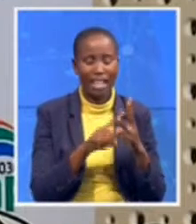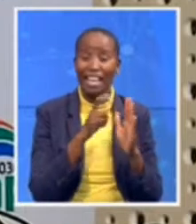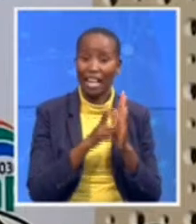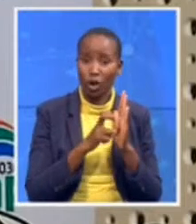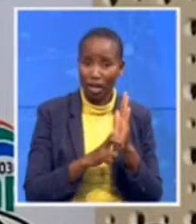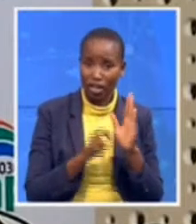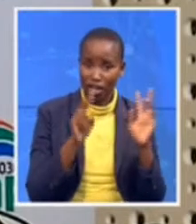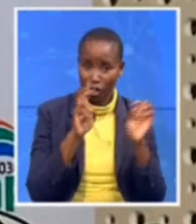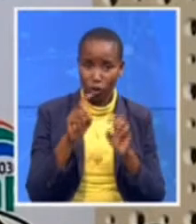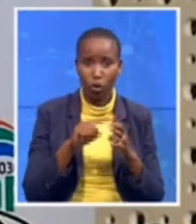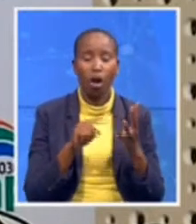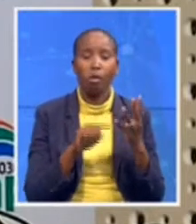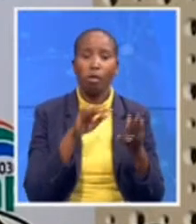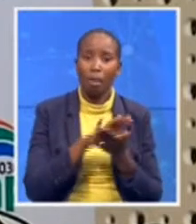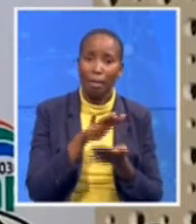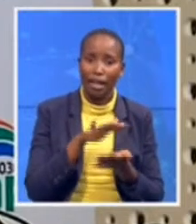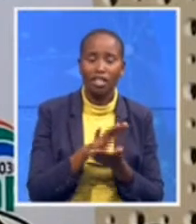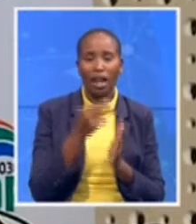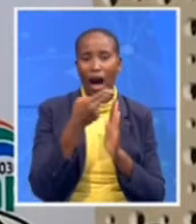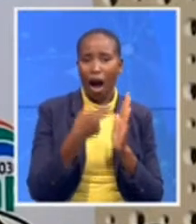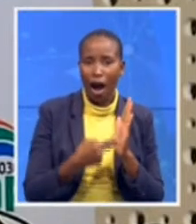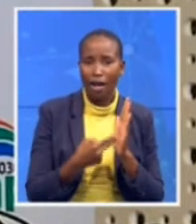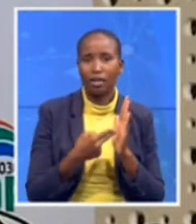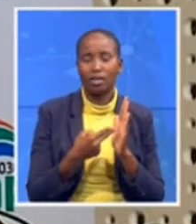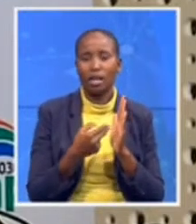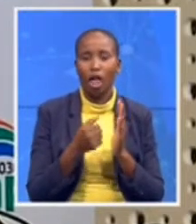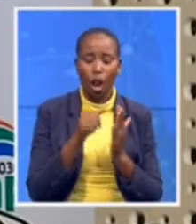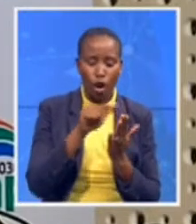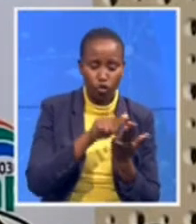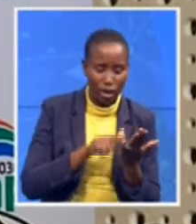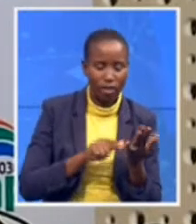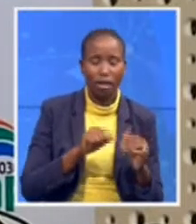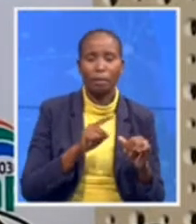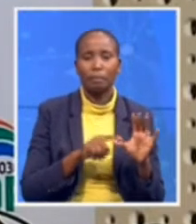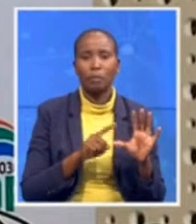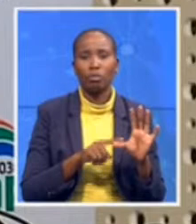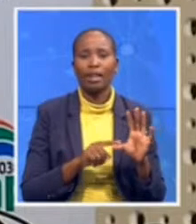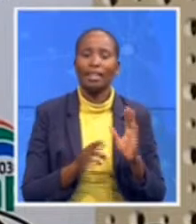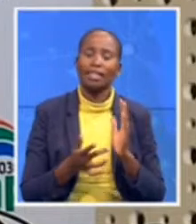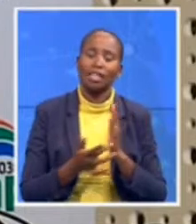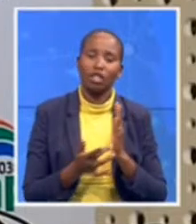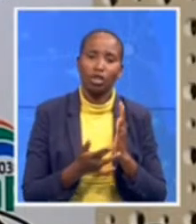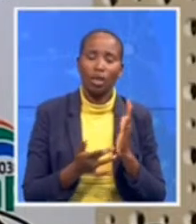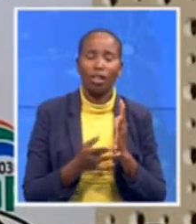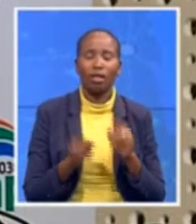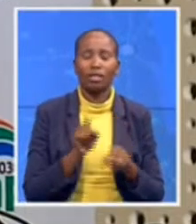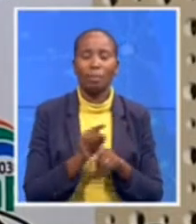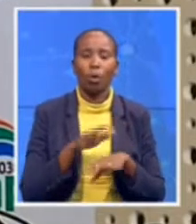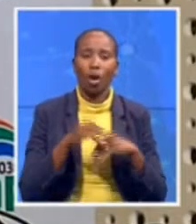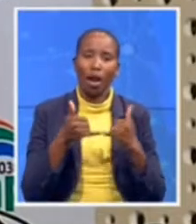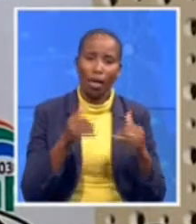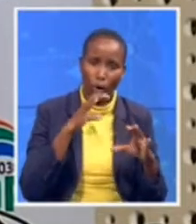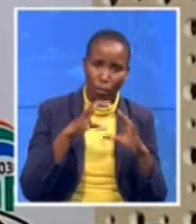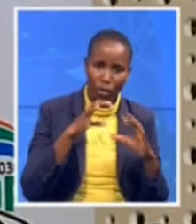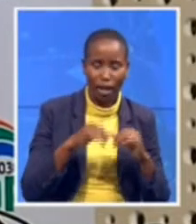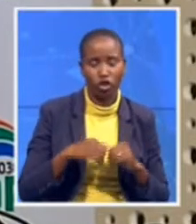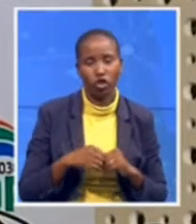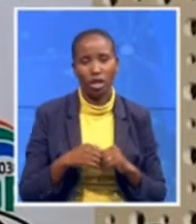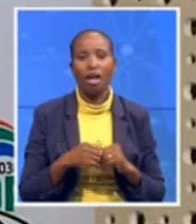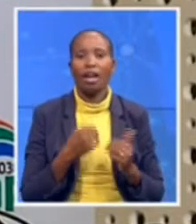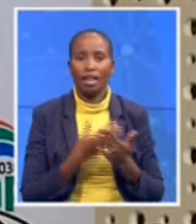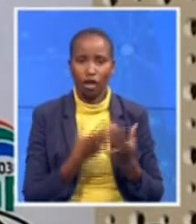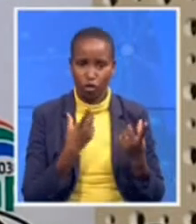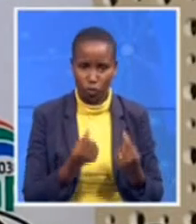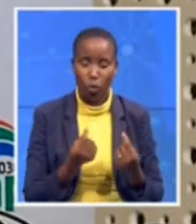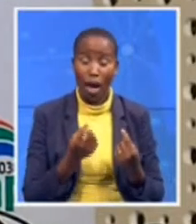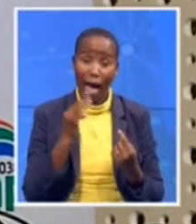literature, digital technology and electronic communications, and sentencing, right? So we're dealing with a situation that once these members